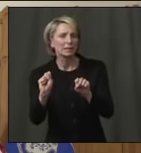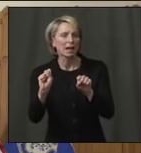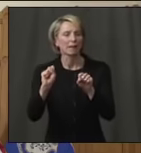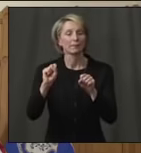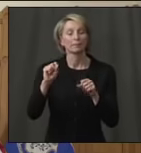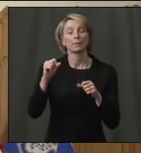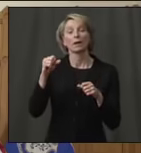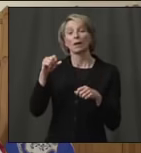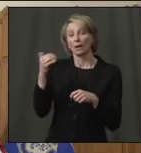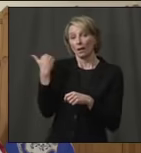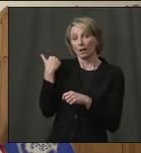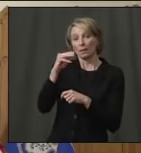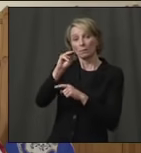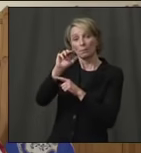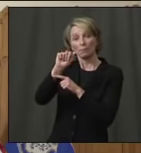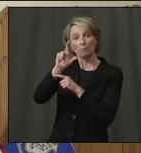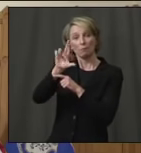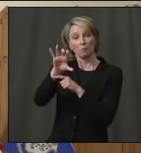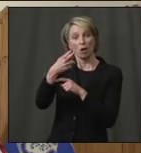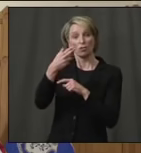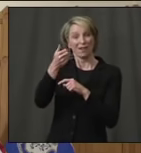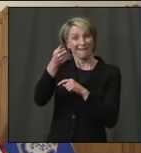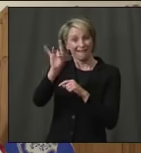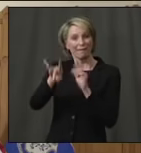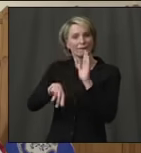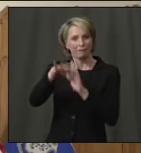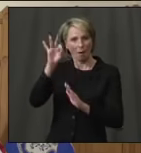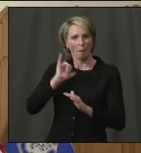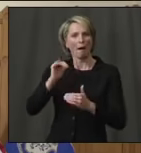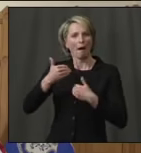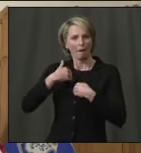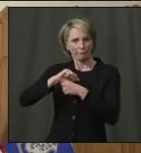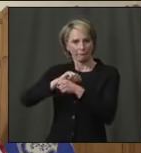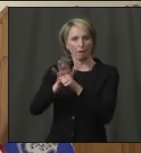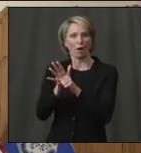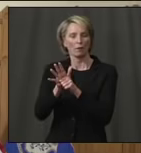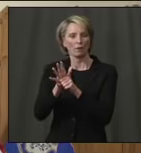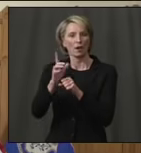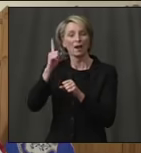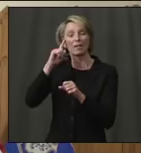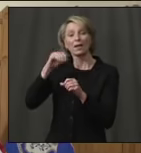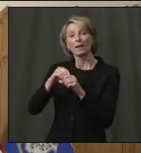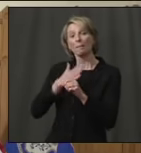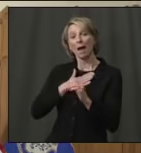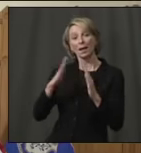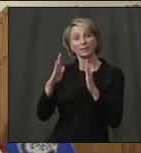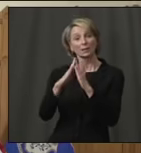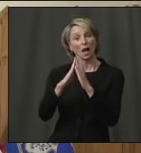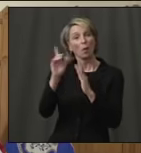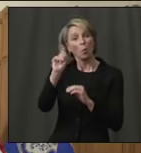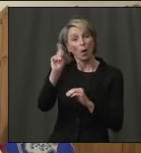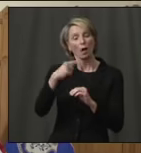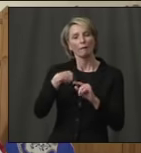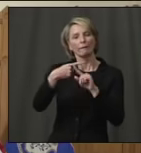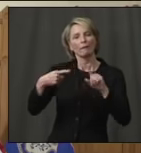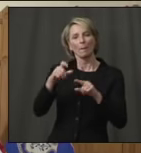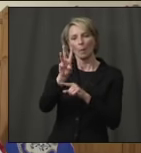diagnosed on March 18th. I think I was like number two in the town of Windsor,